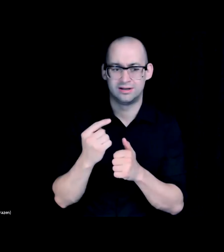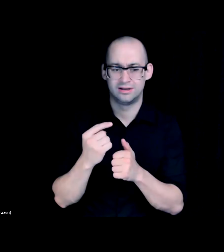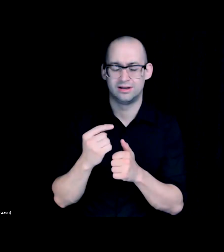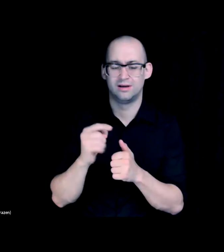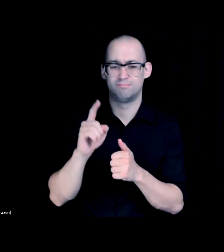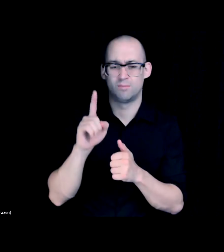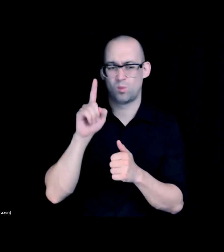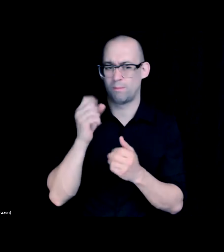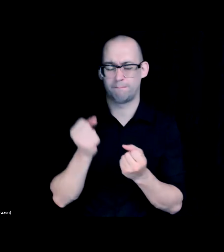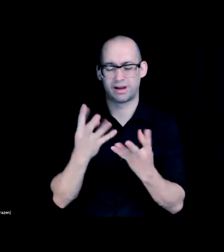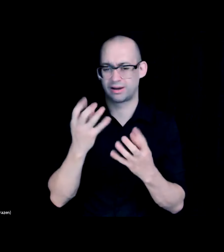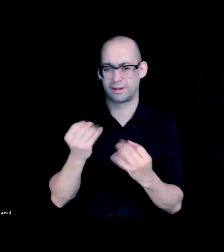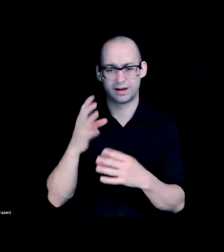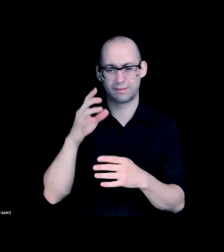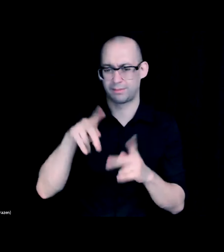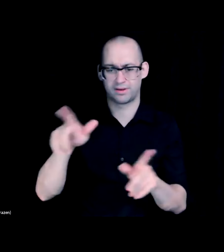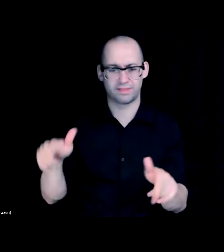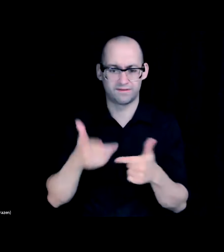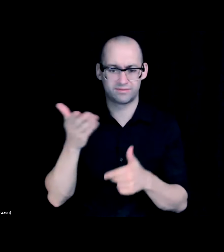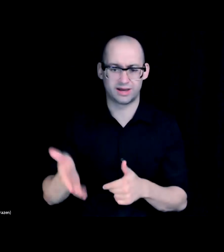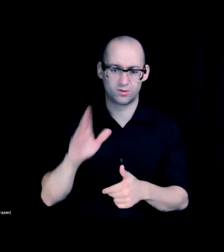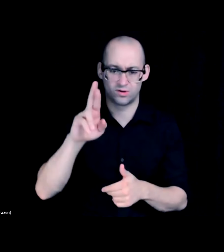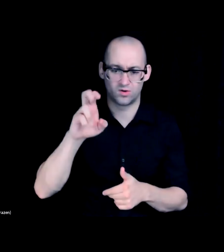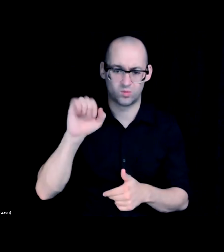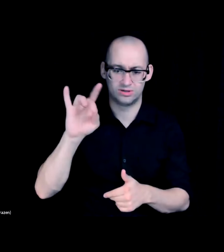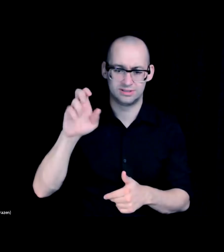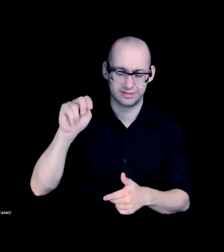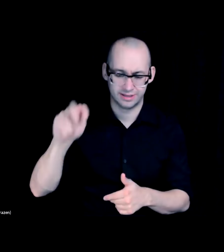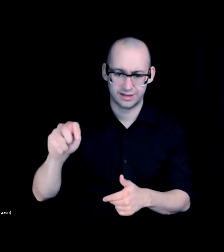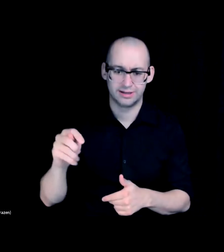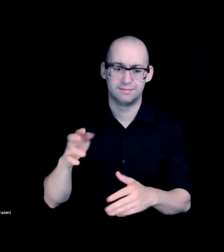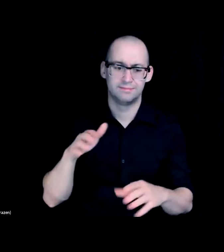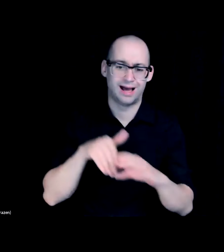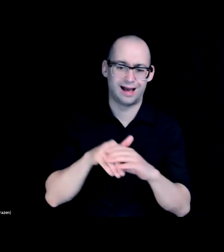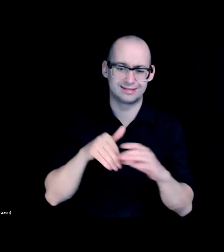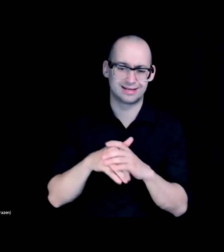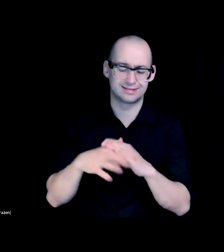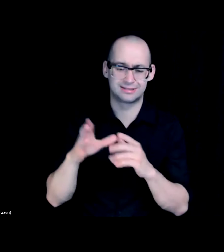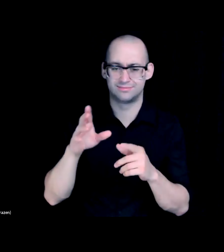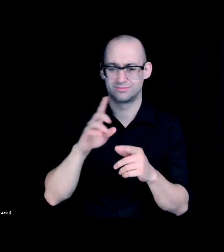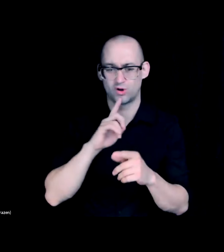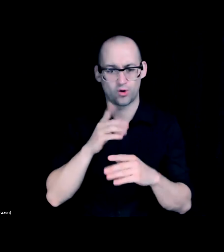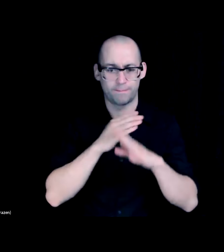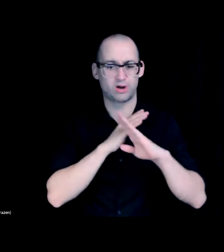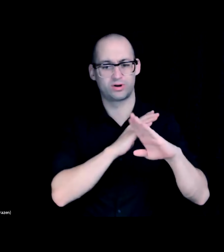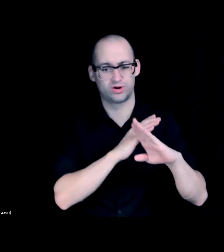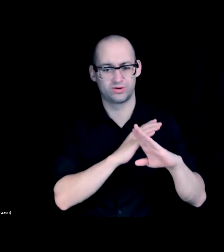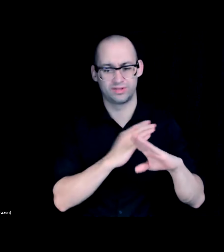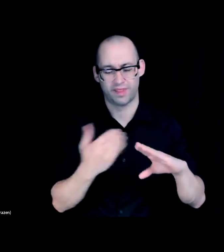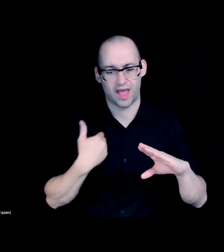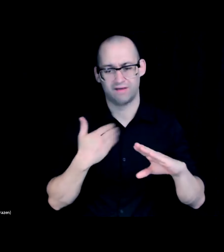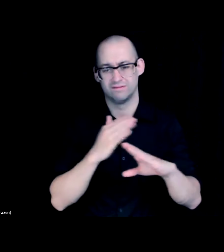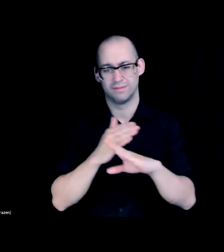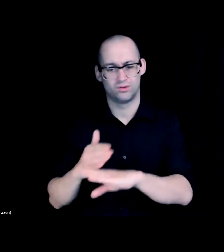California residents, hundreds of thousands, where access and infrastructure and service are barriers, and those